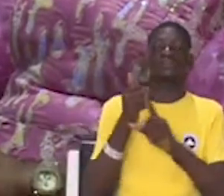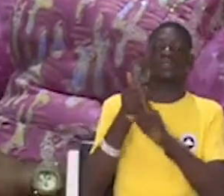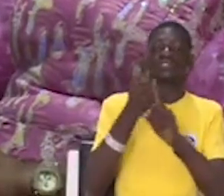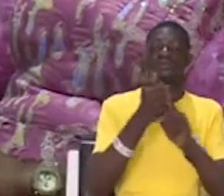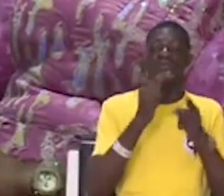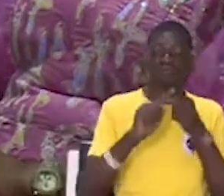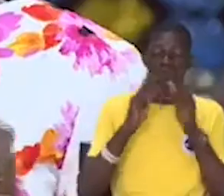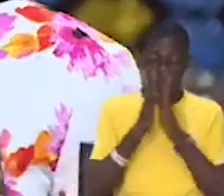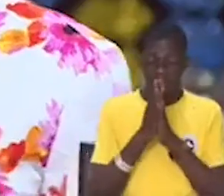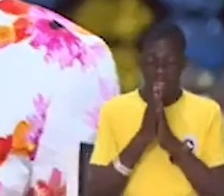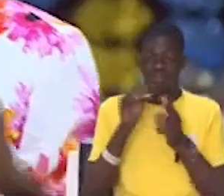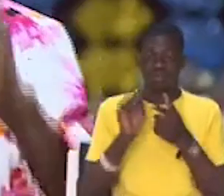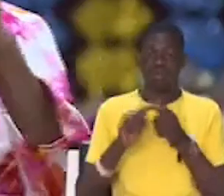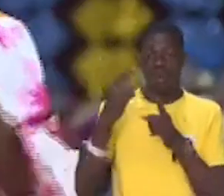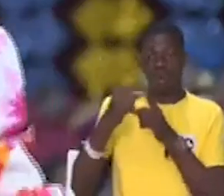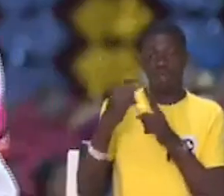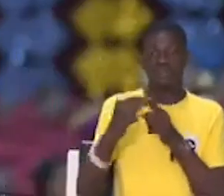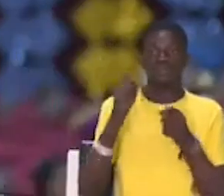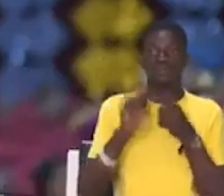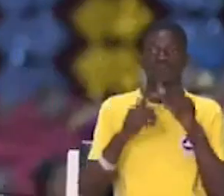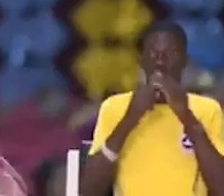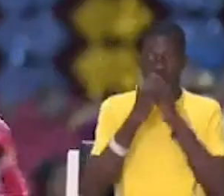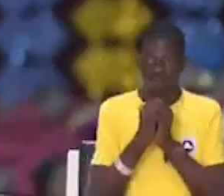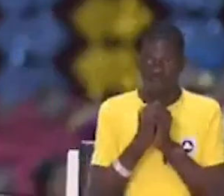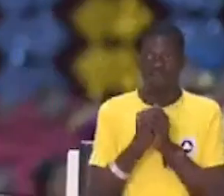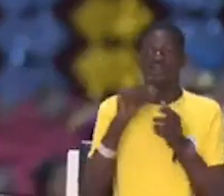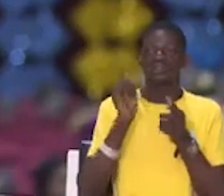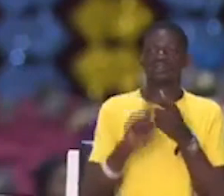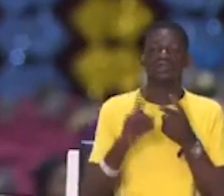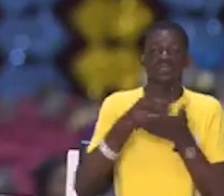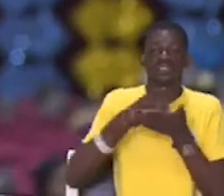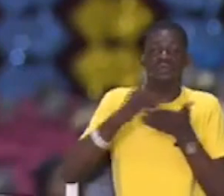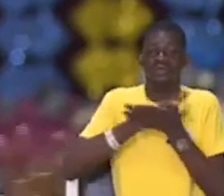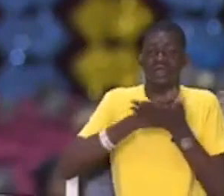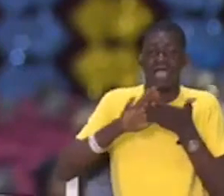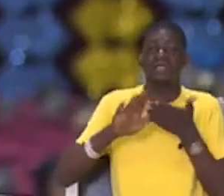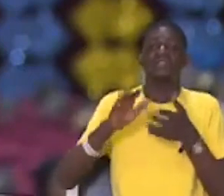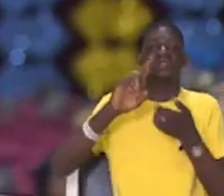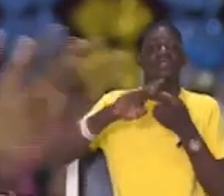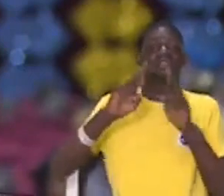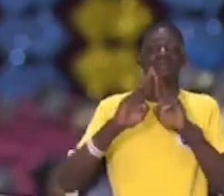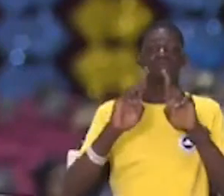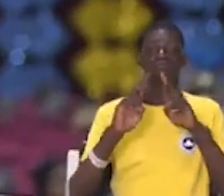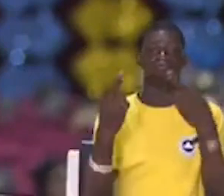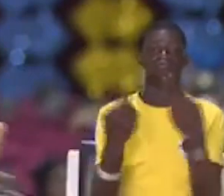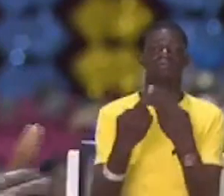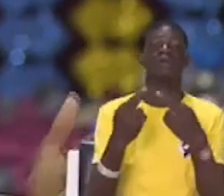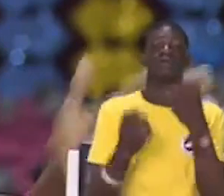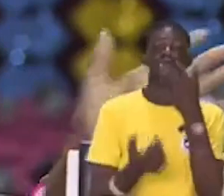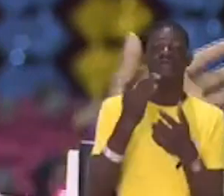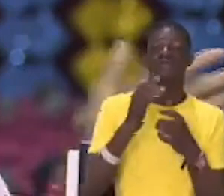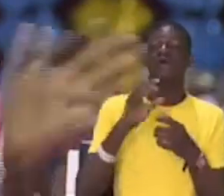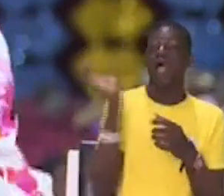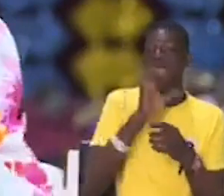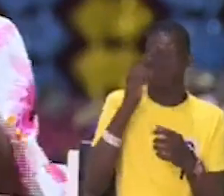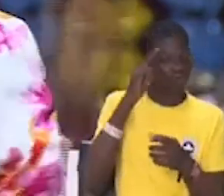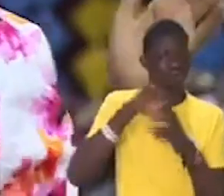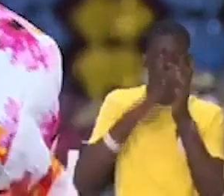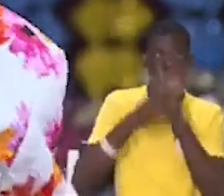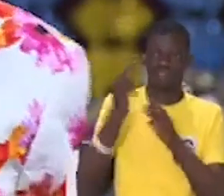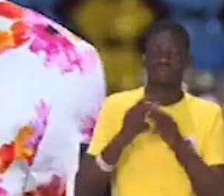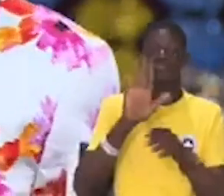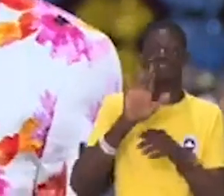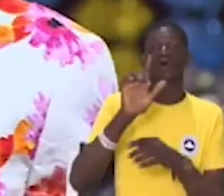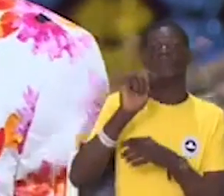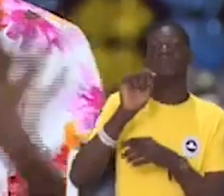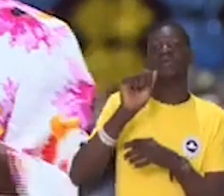prayer, to word, to worship, to divine relationships, power will flow. Your tank will be filled